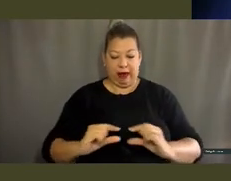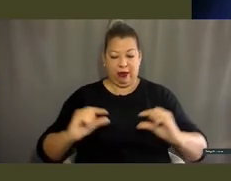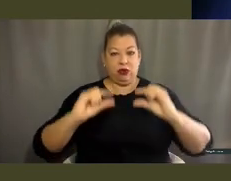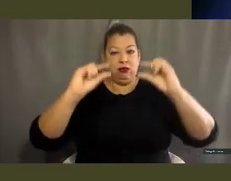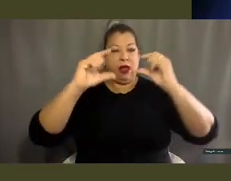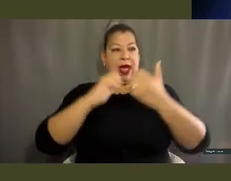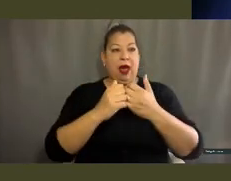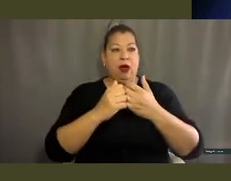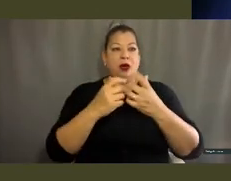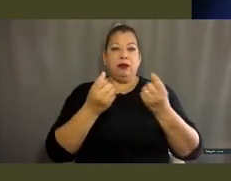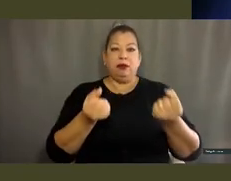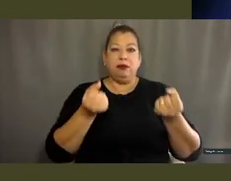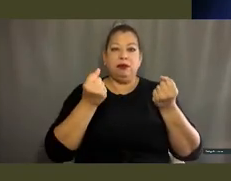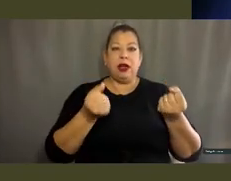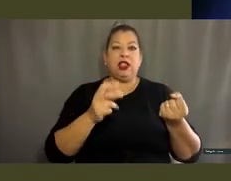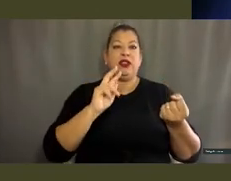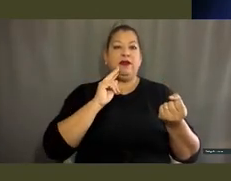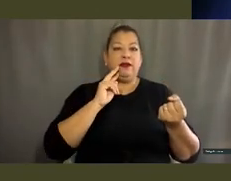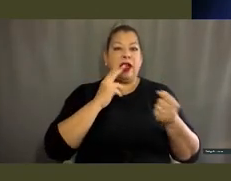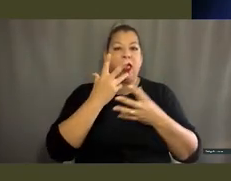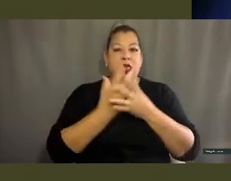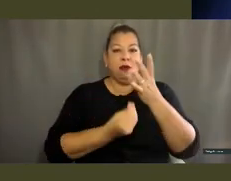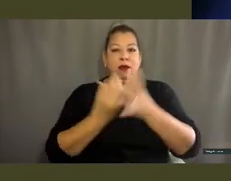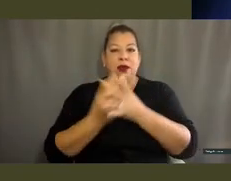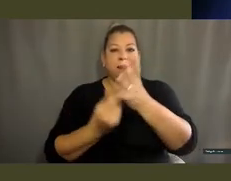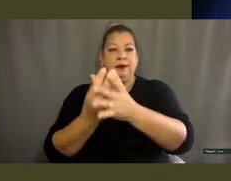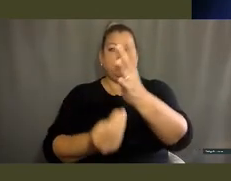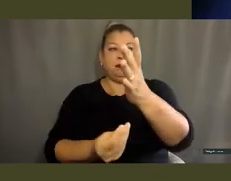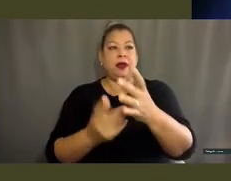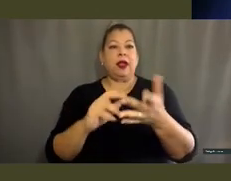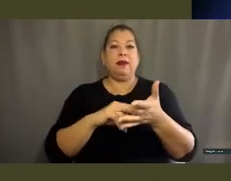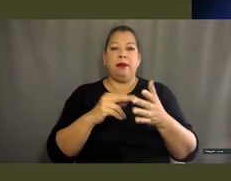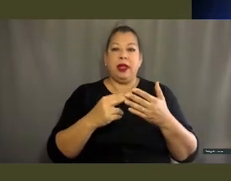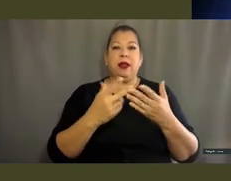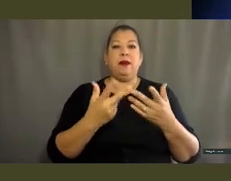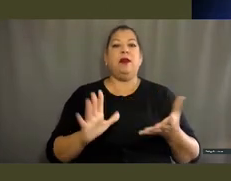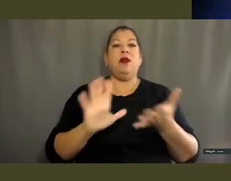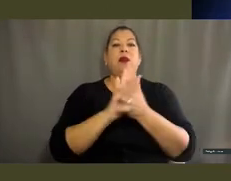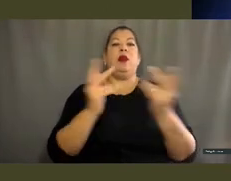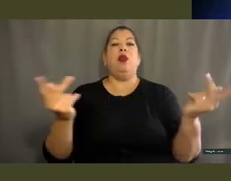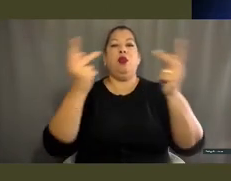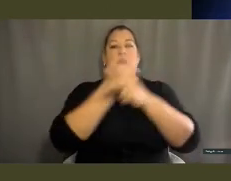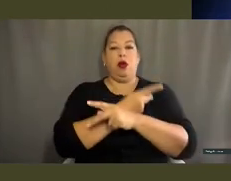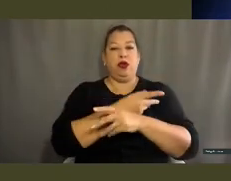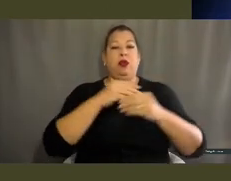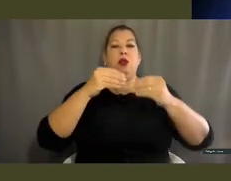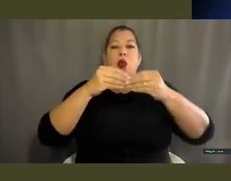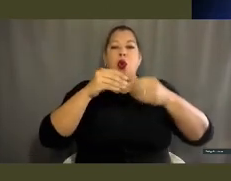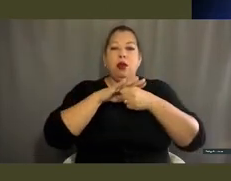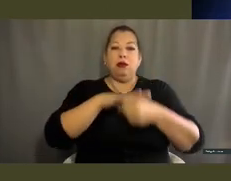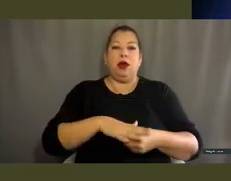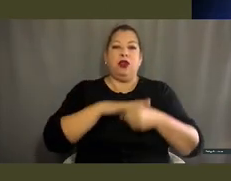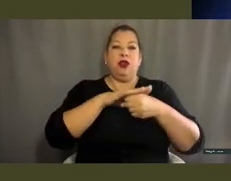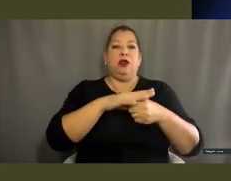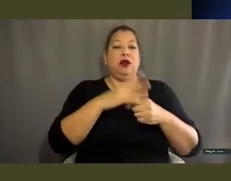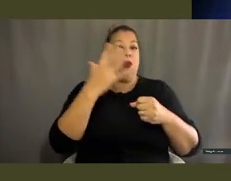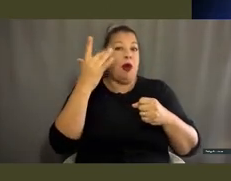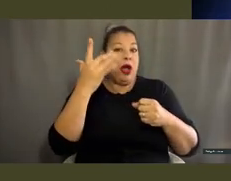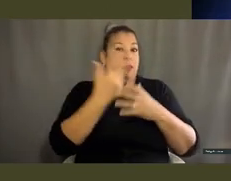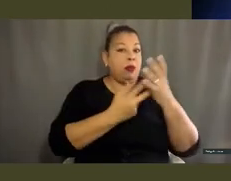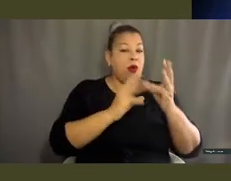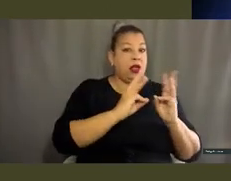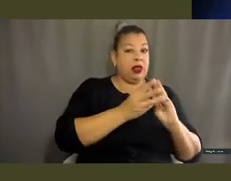intensive agricultural systems. And so there are compounding pressures that result both from climate